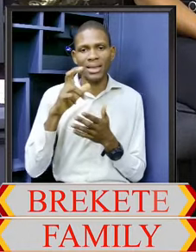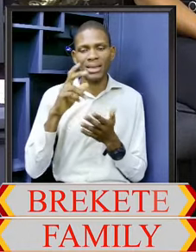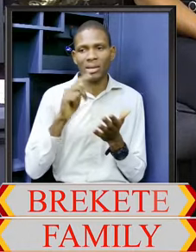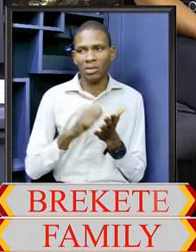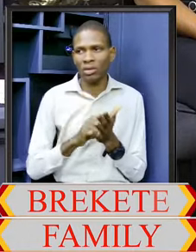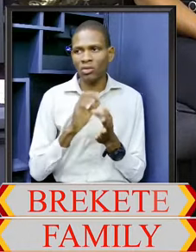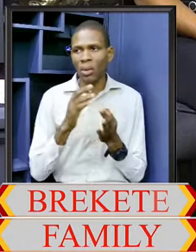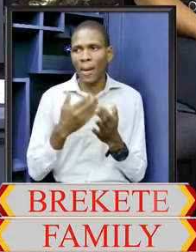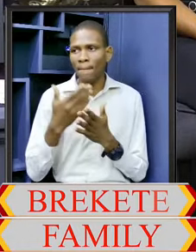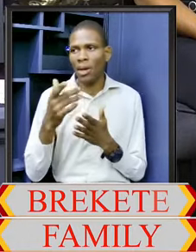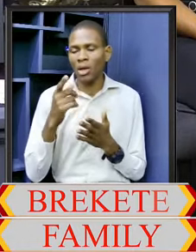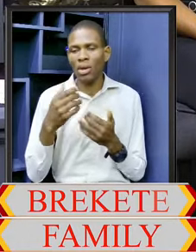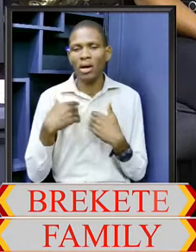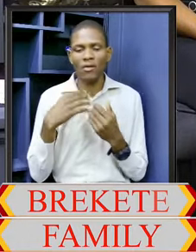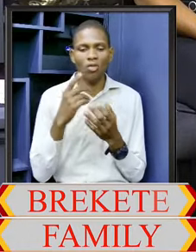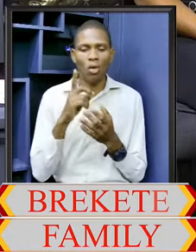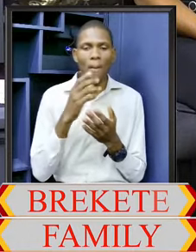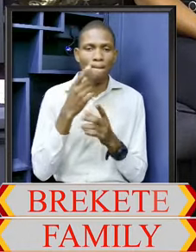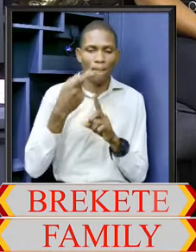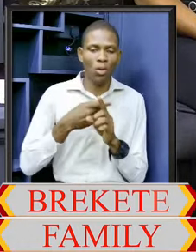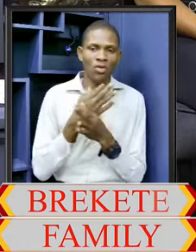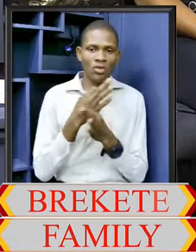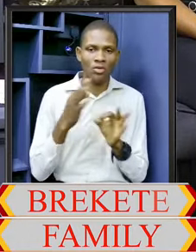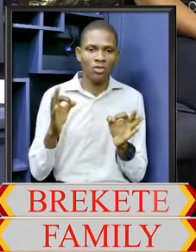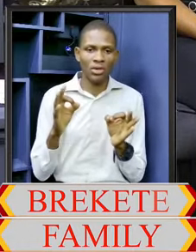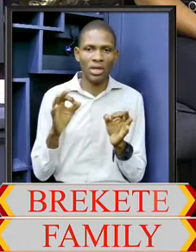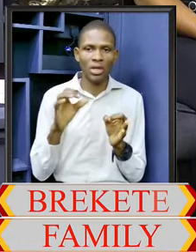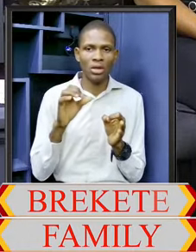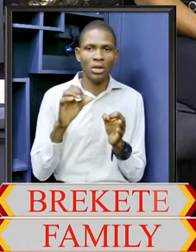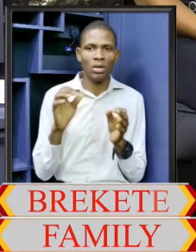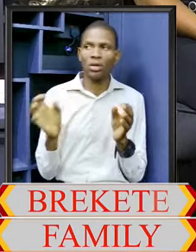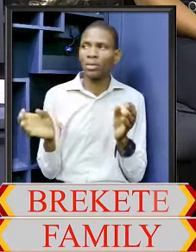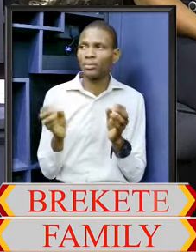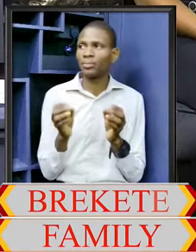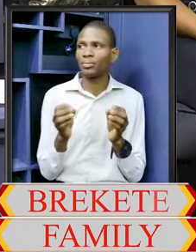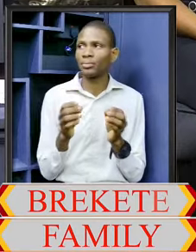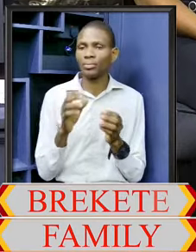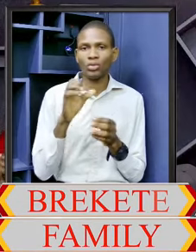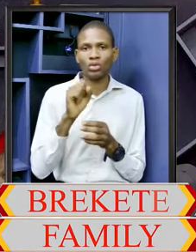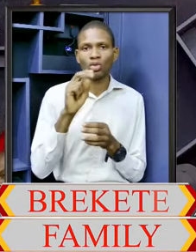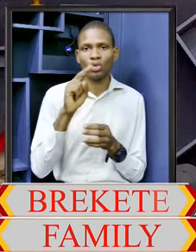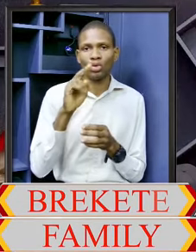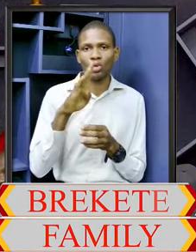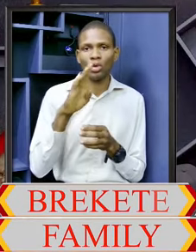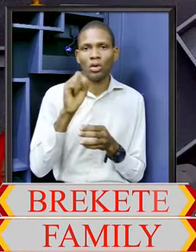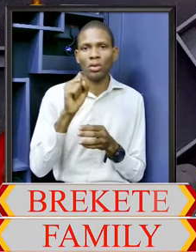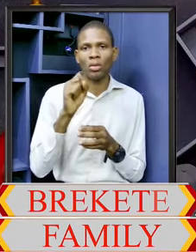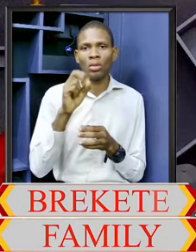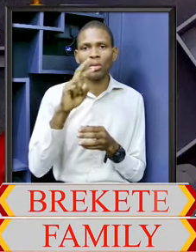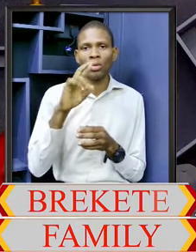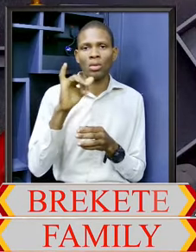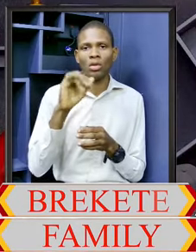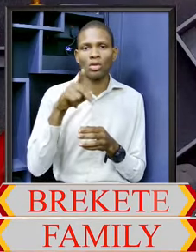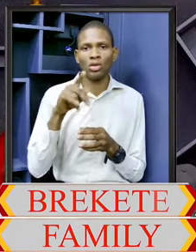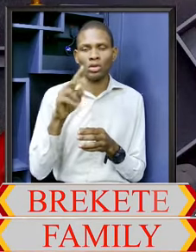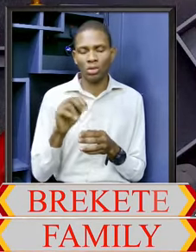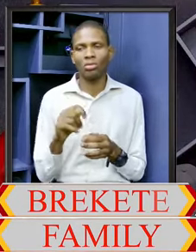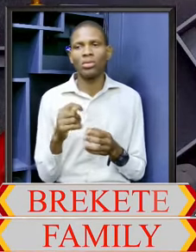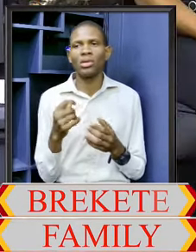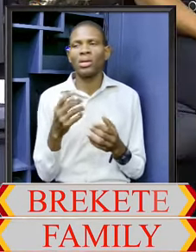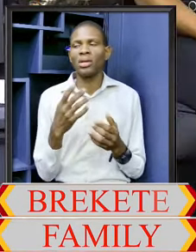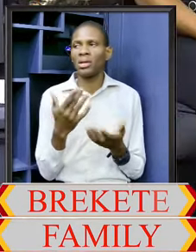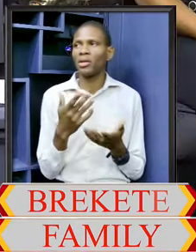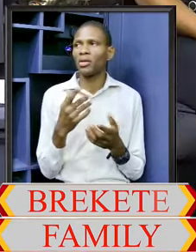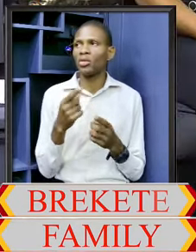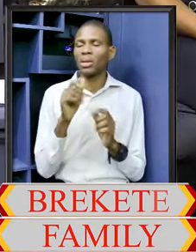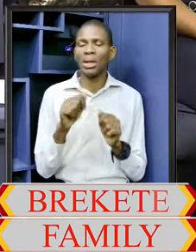with 1 month free subscription. After you finish out your 1 free month, you fit decide any payment plan where you go the recharge